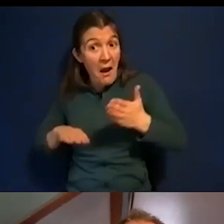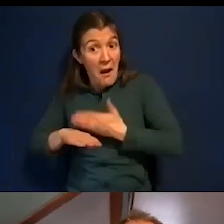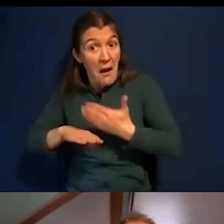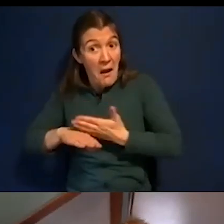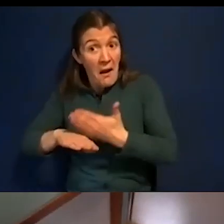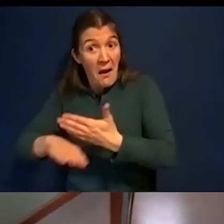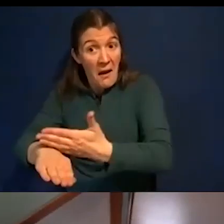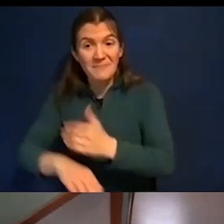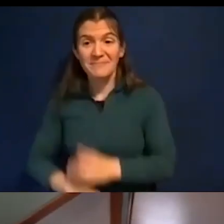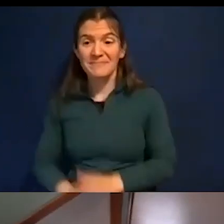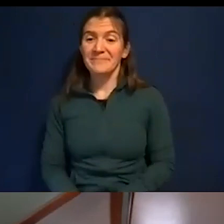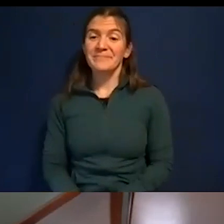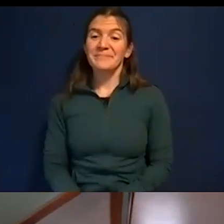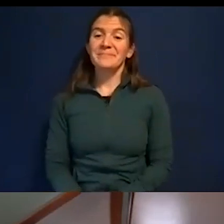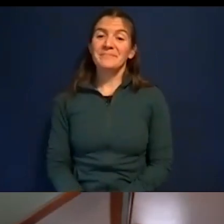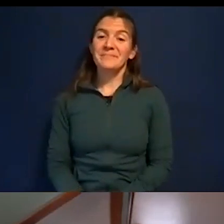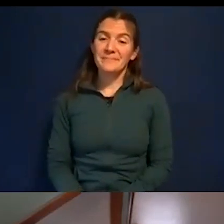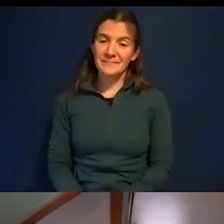And